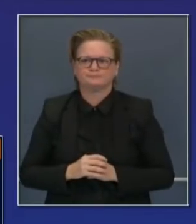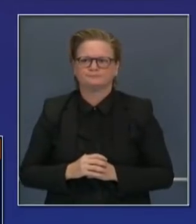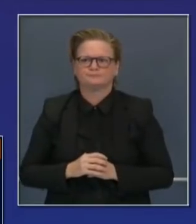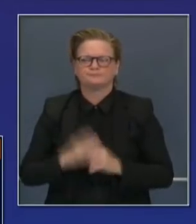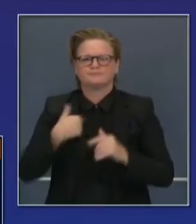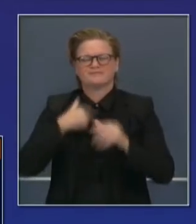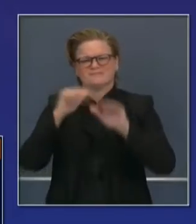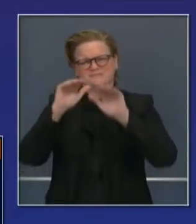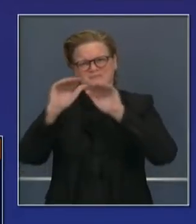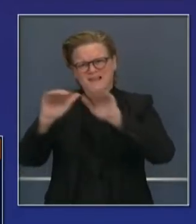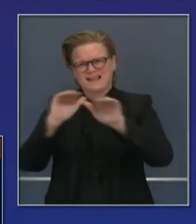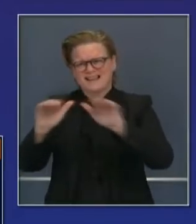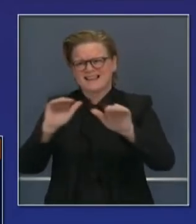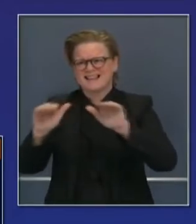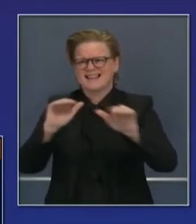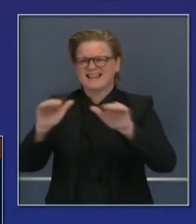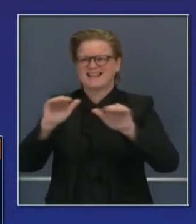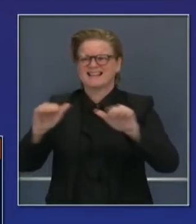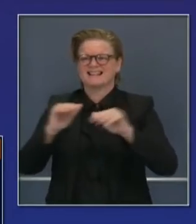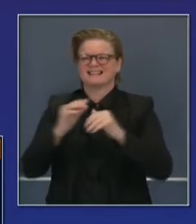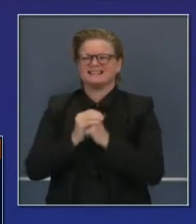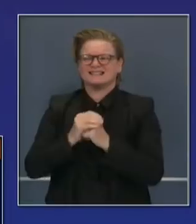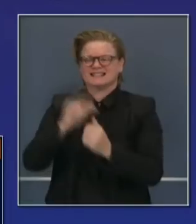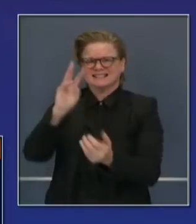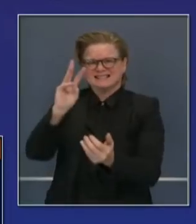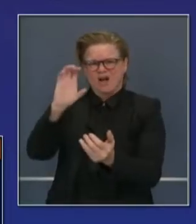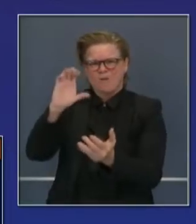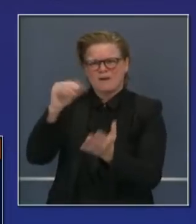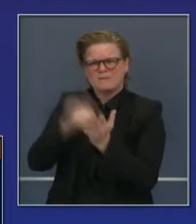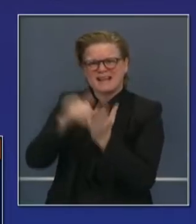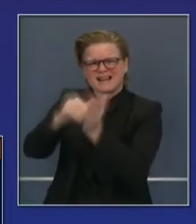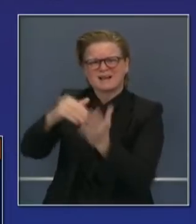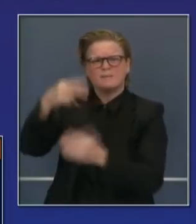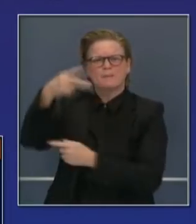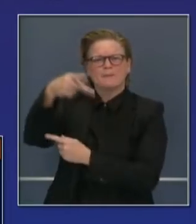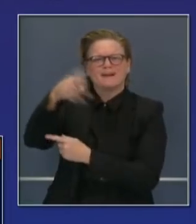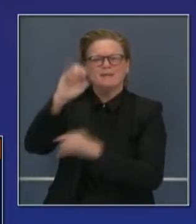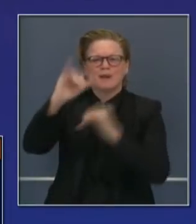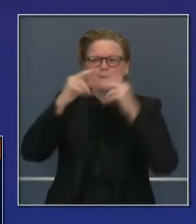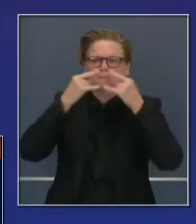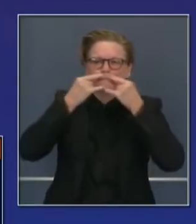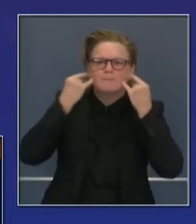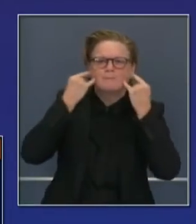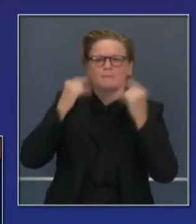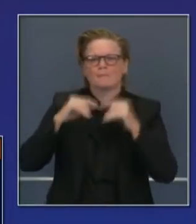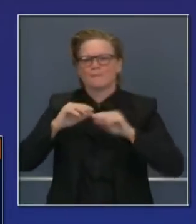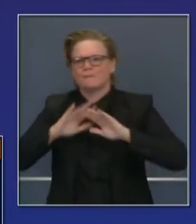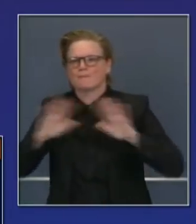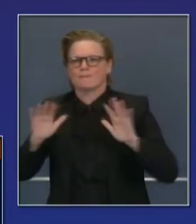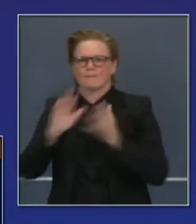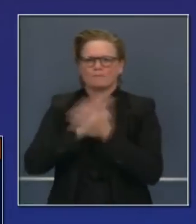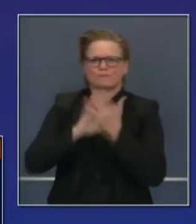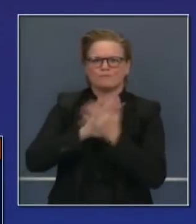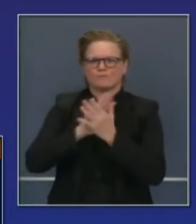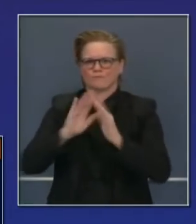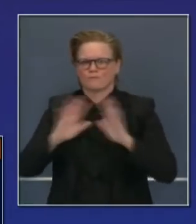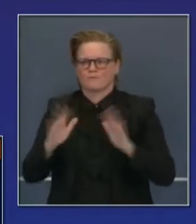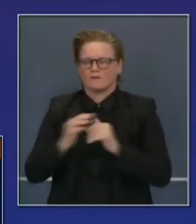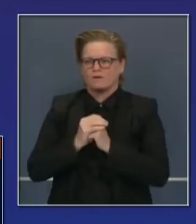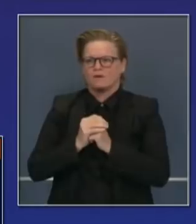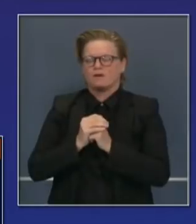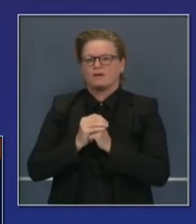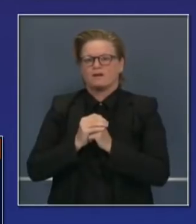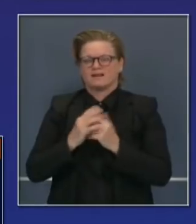million pieces of PPE have already been distributed. In addition to those 600 million, this is our